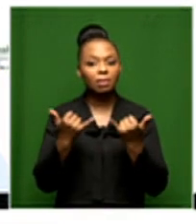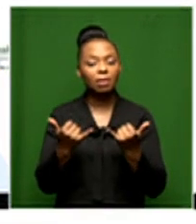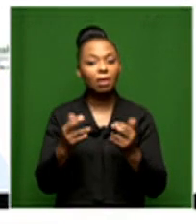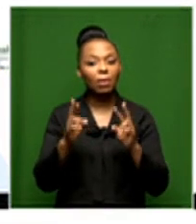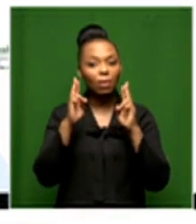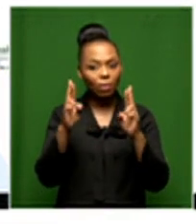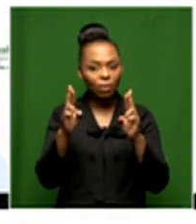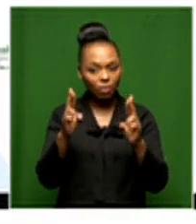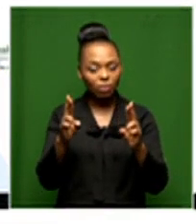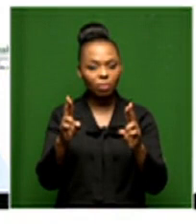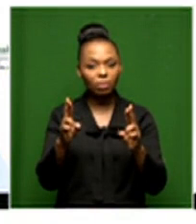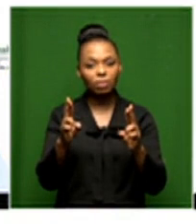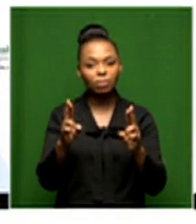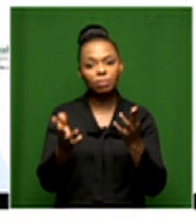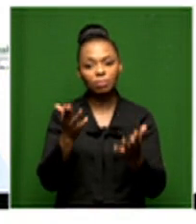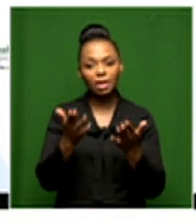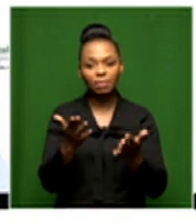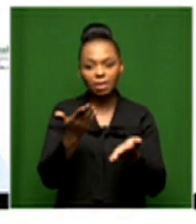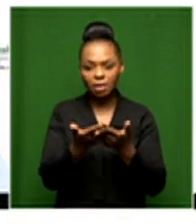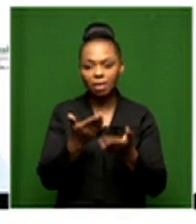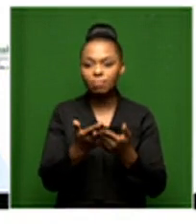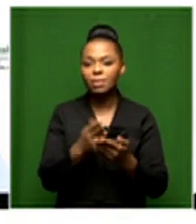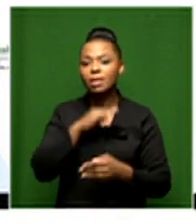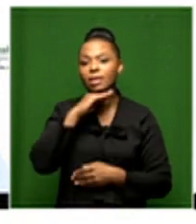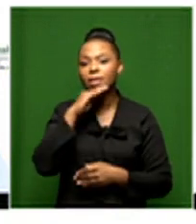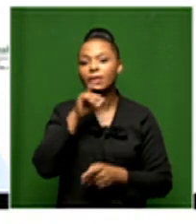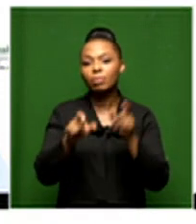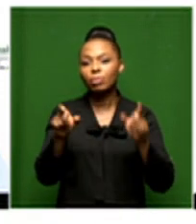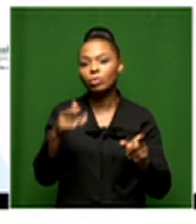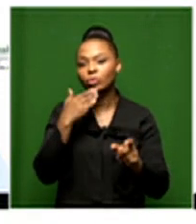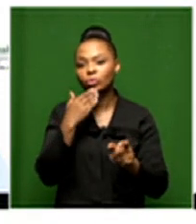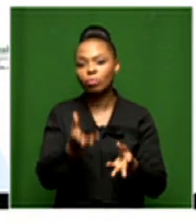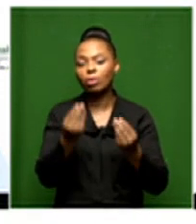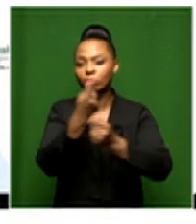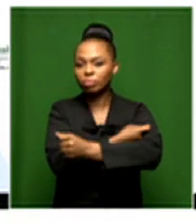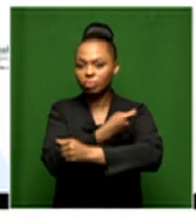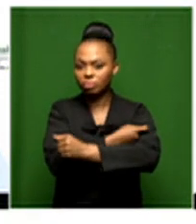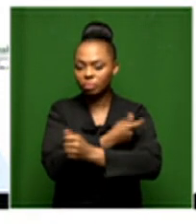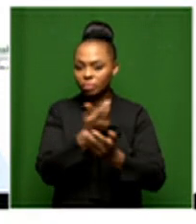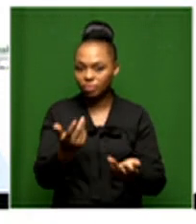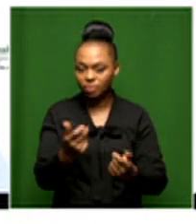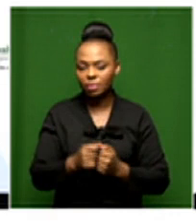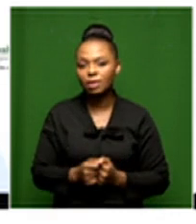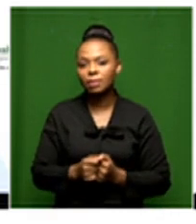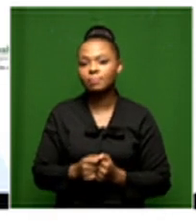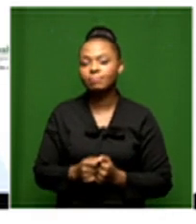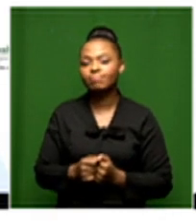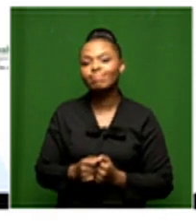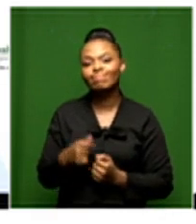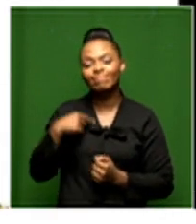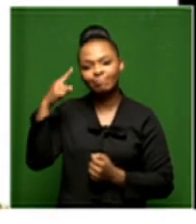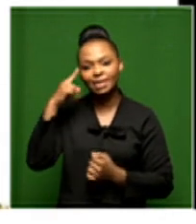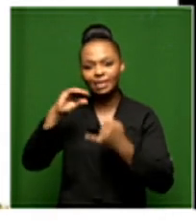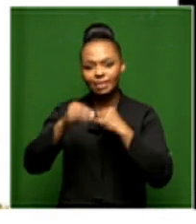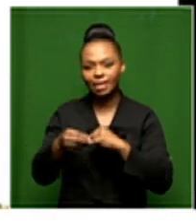to have, inoculated enough people to achieve herd immunity? Well, our estimate is that we should try and do this